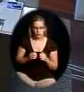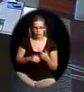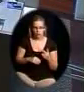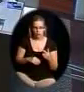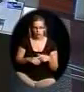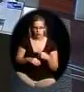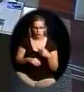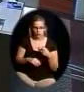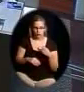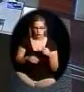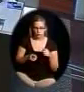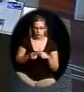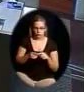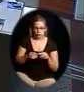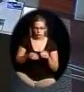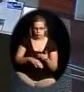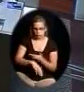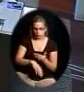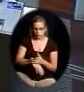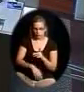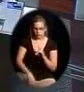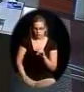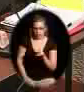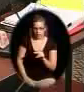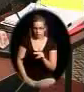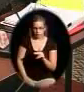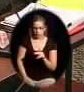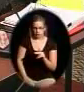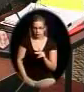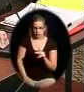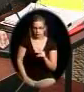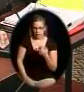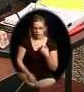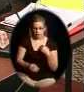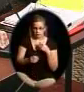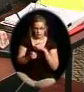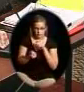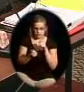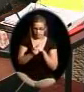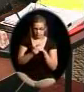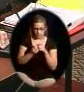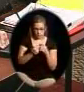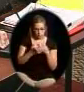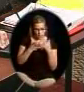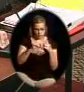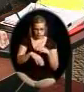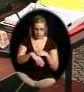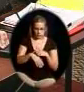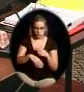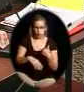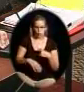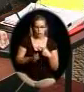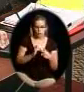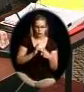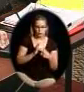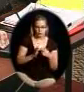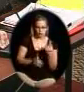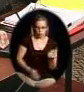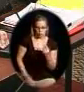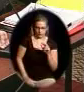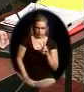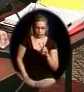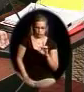period of time? That I don't know. We refer to it as the dam and the spillway. It's only about 3 feet